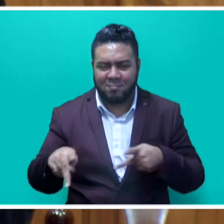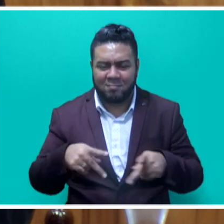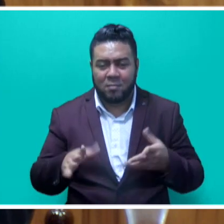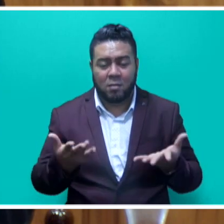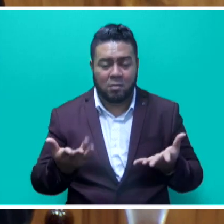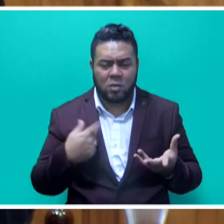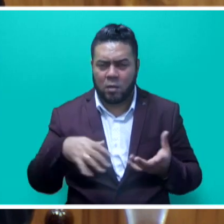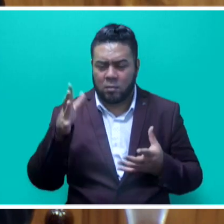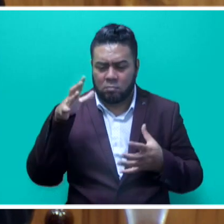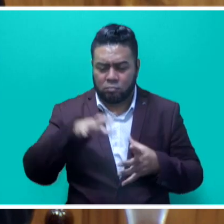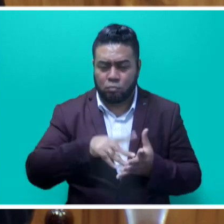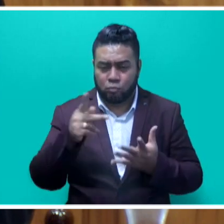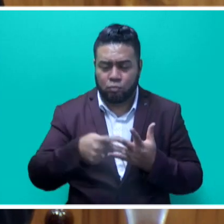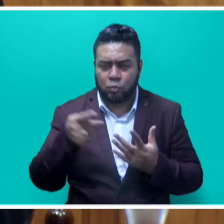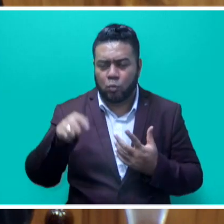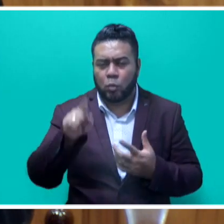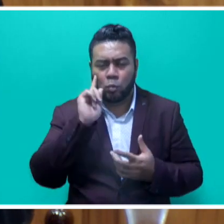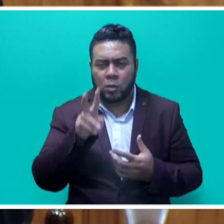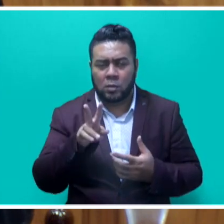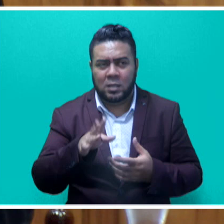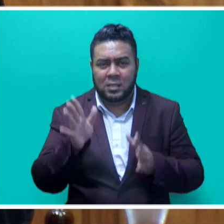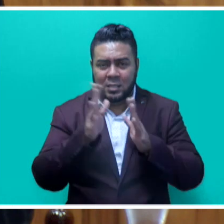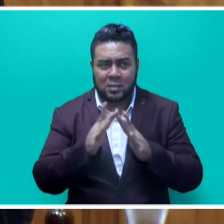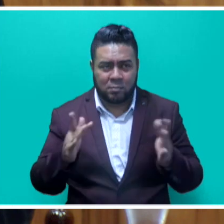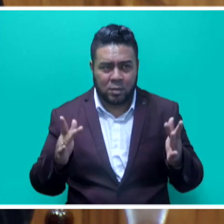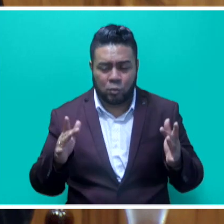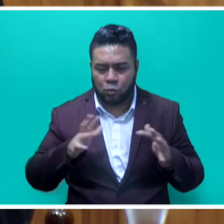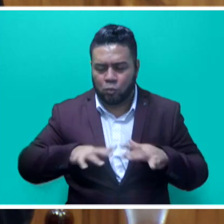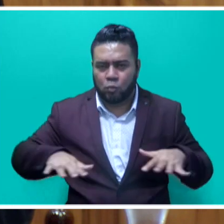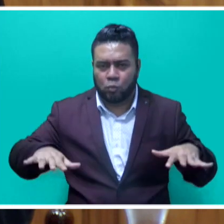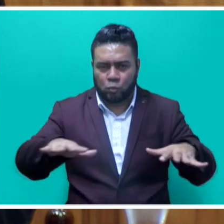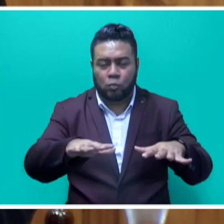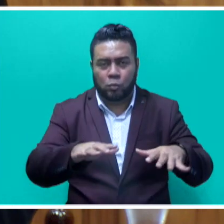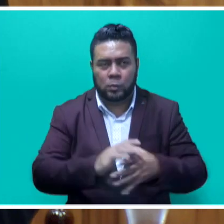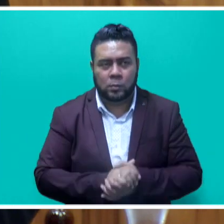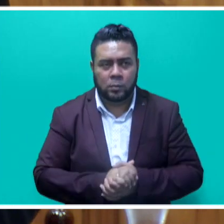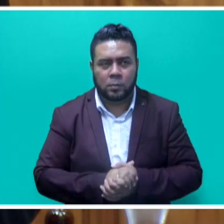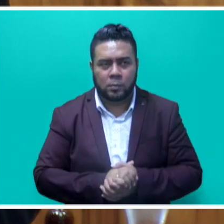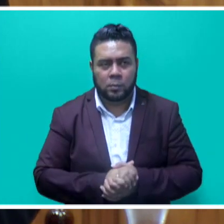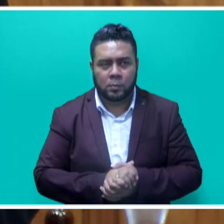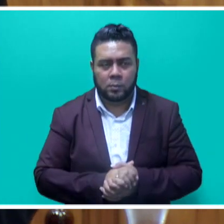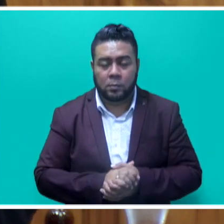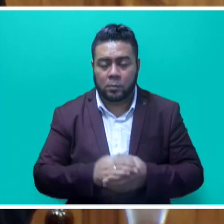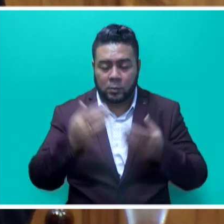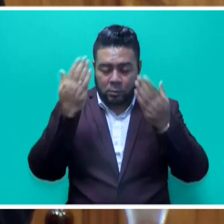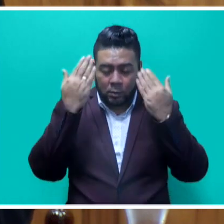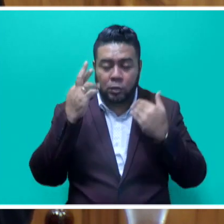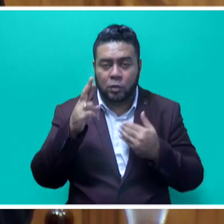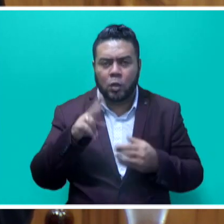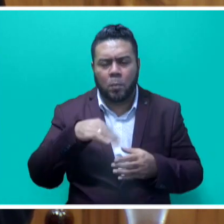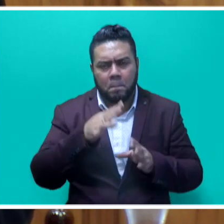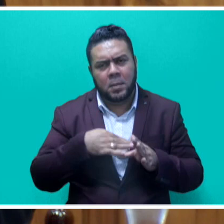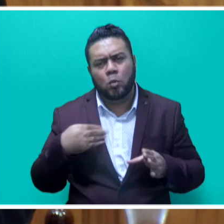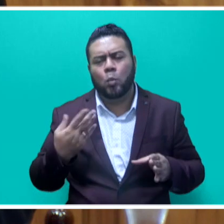will look at various locations such as Sambero so that we spread the benefits and exposure. Mr. Speaker, the Ministry will continue to work